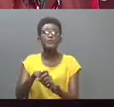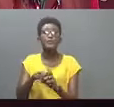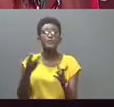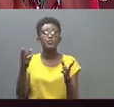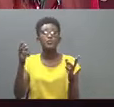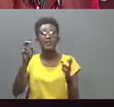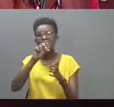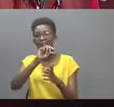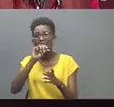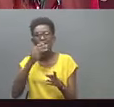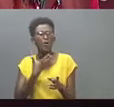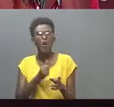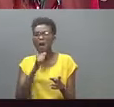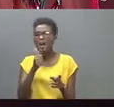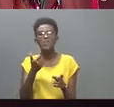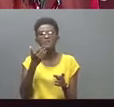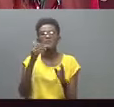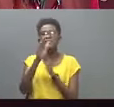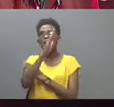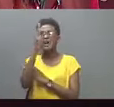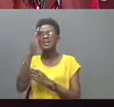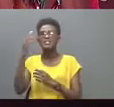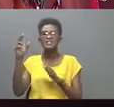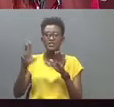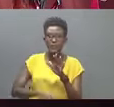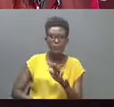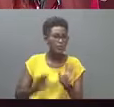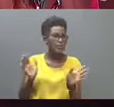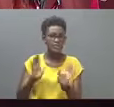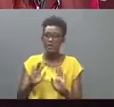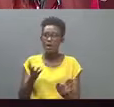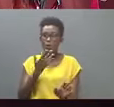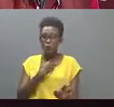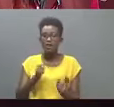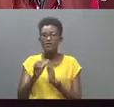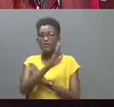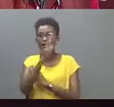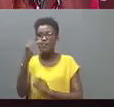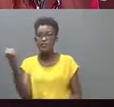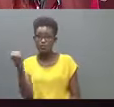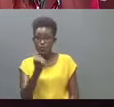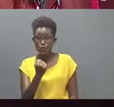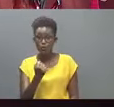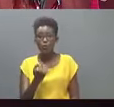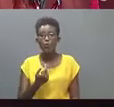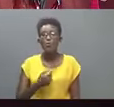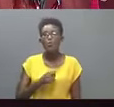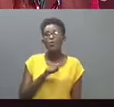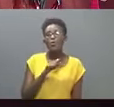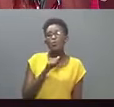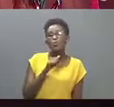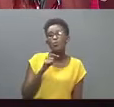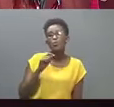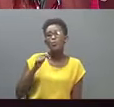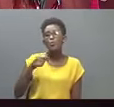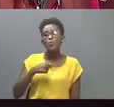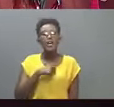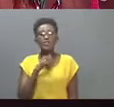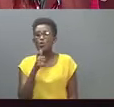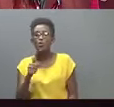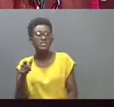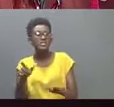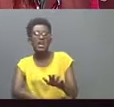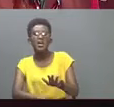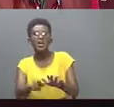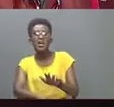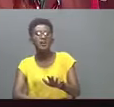We don't belong, we are not subservient to